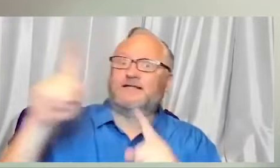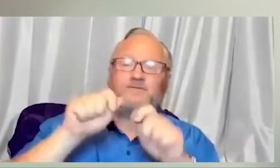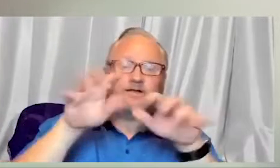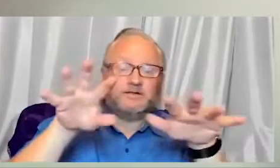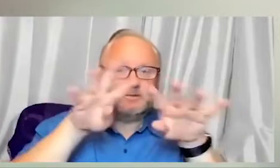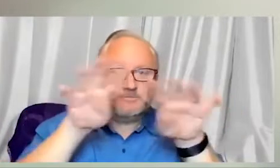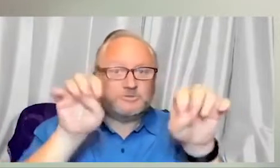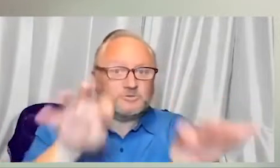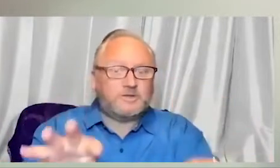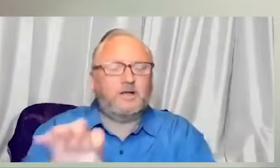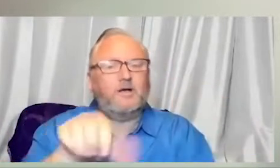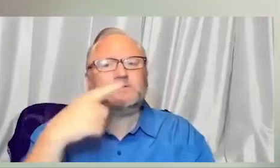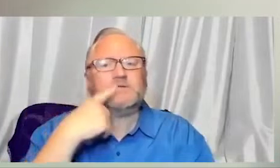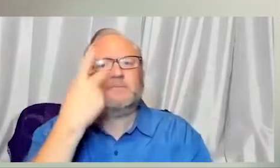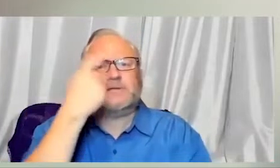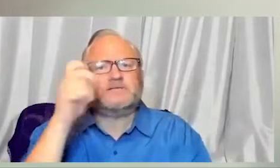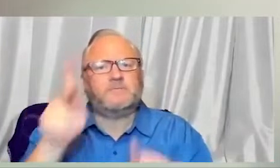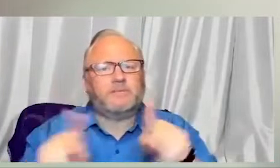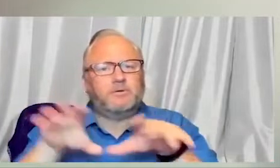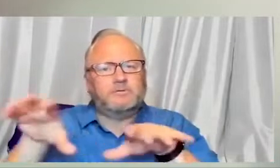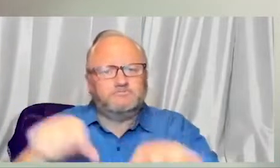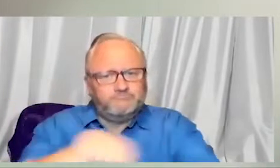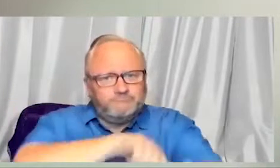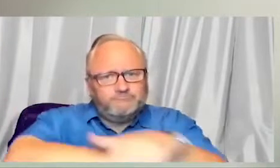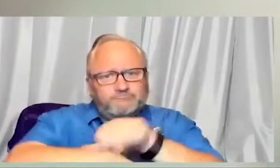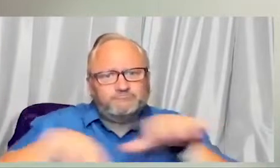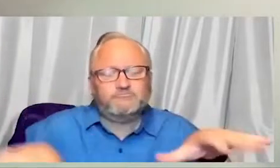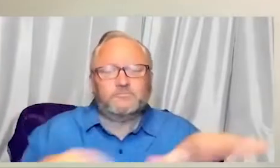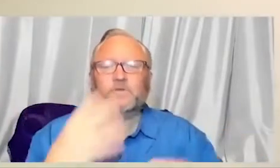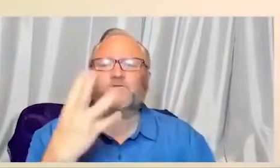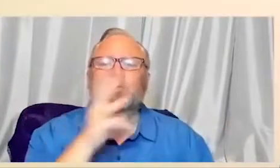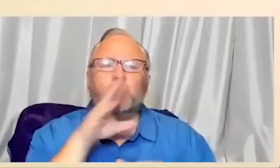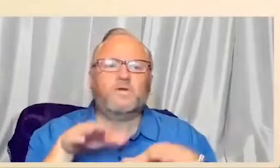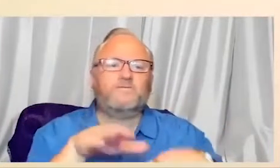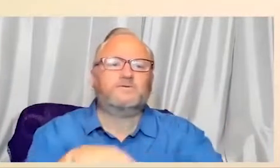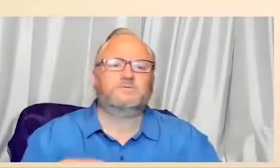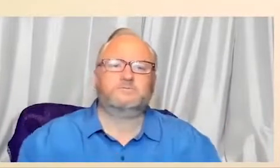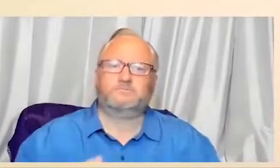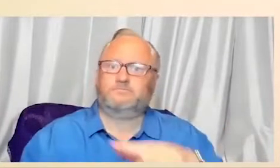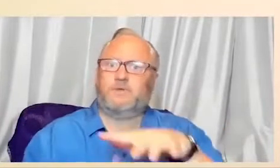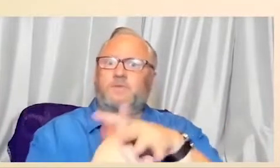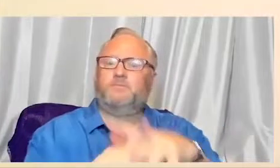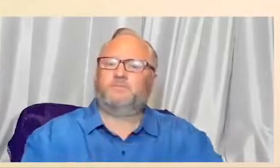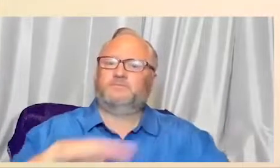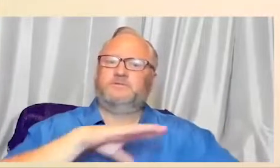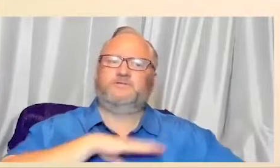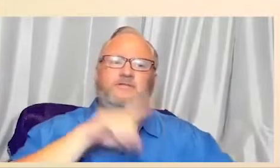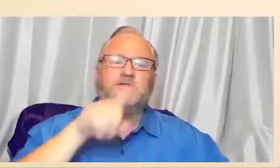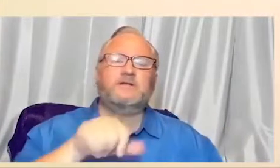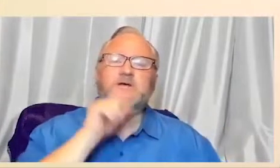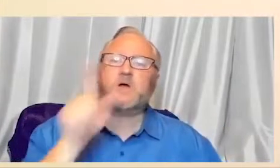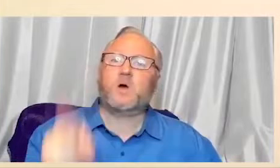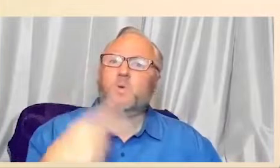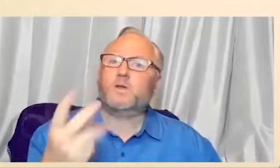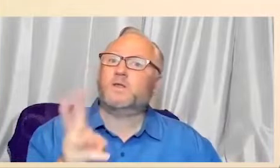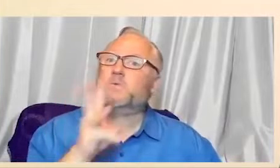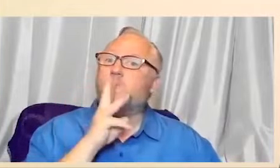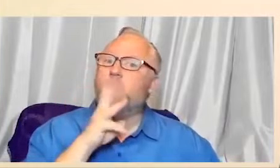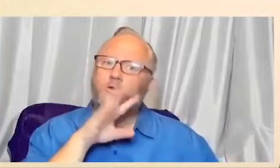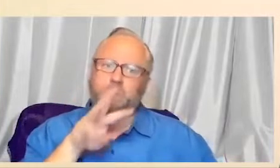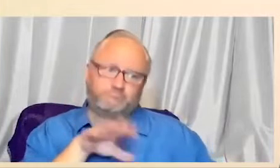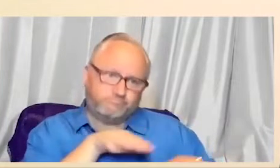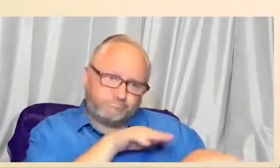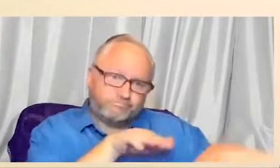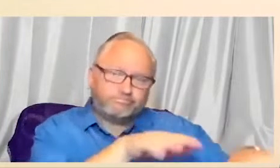the action of human hands, four great rivers sprang up to fill this need. Not only were they rivers of water, but of the love